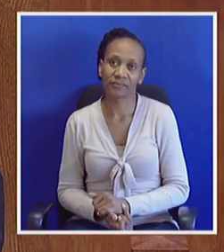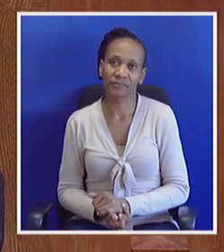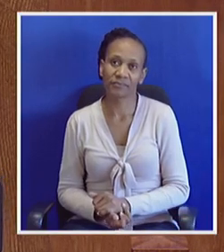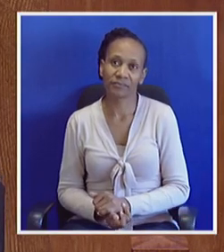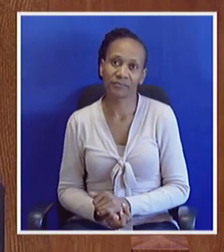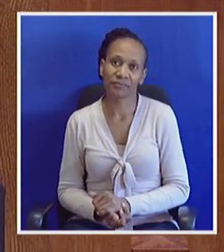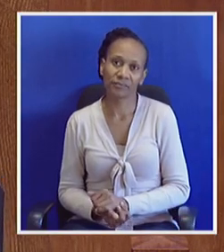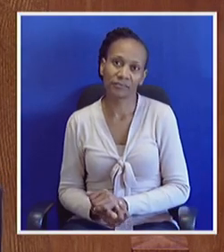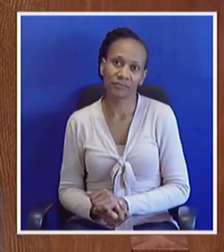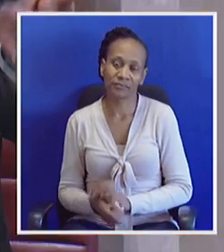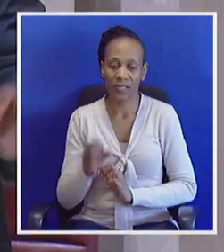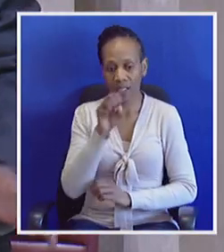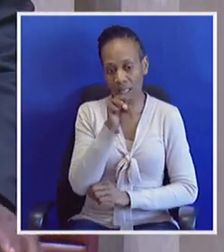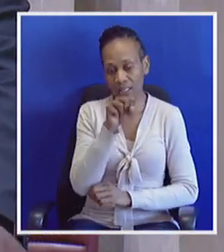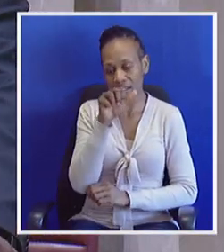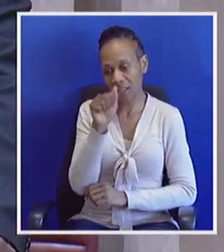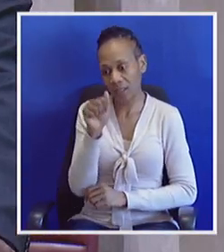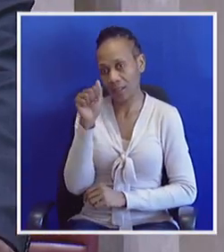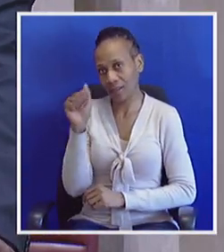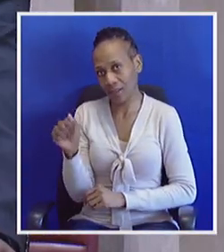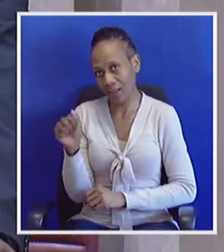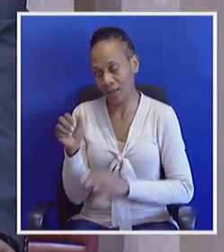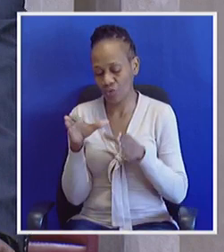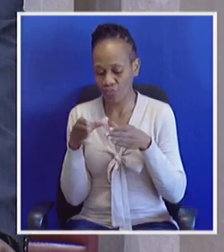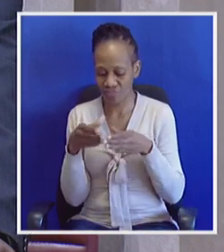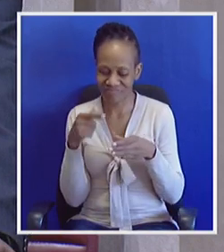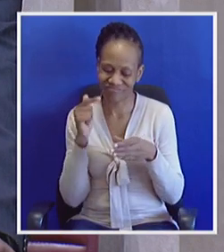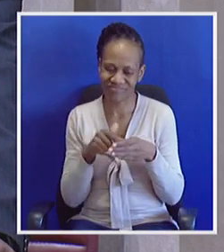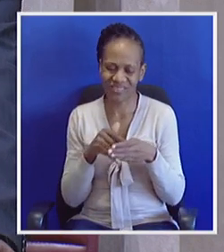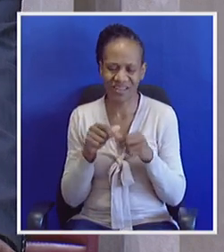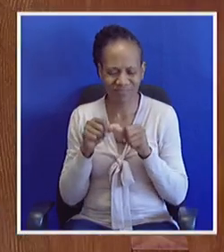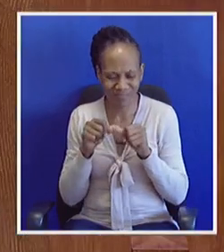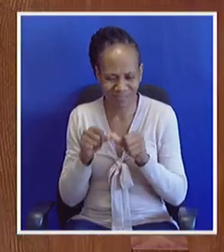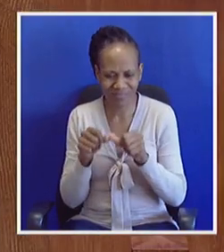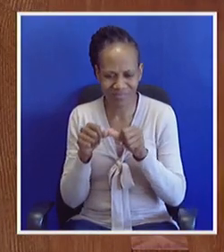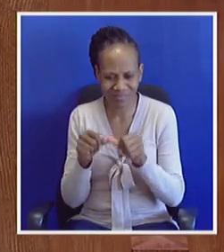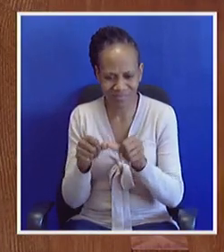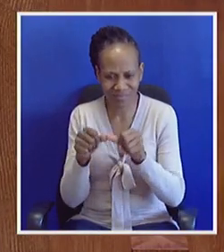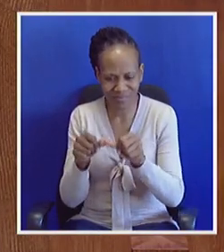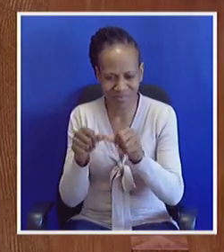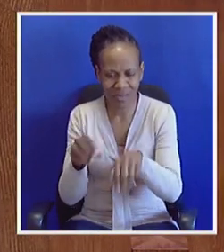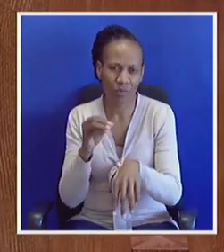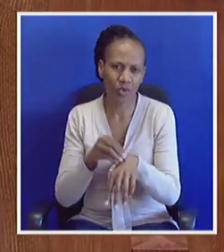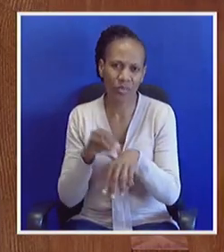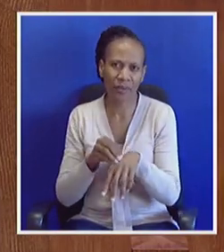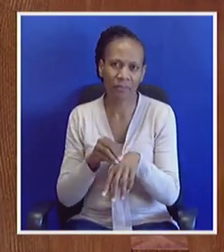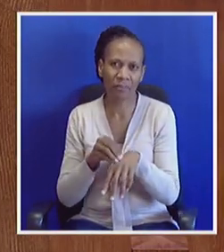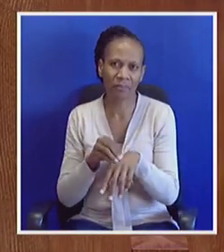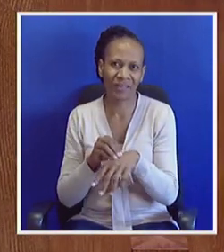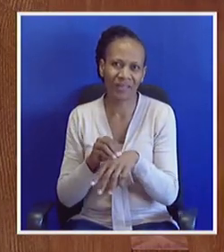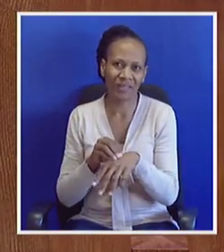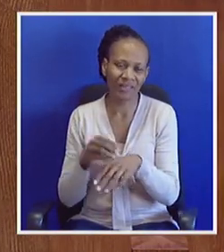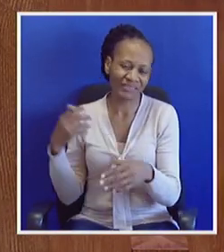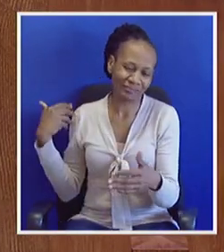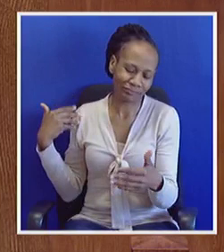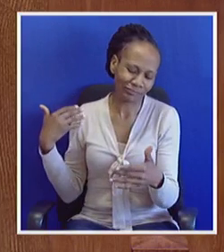The SAA has been a continuing problem for South Africa for as long